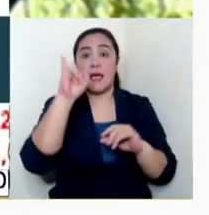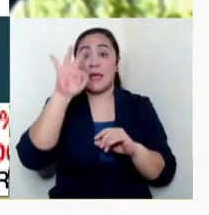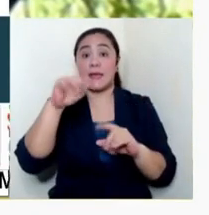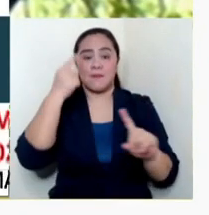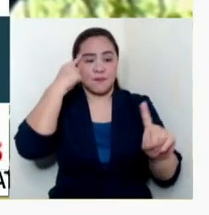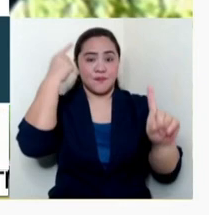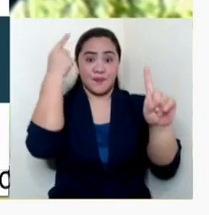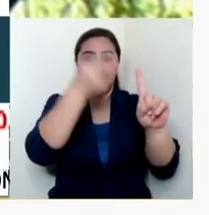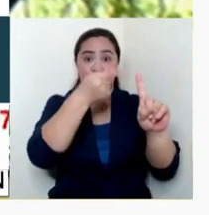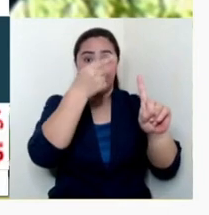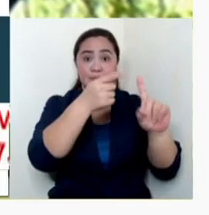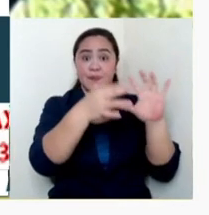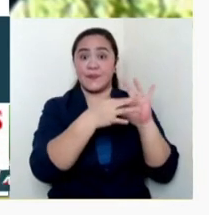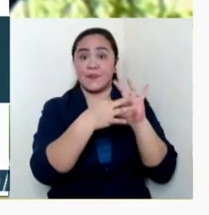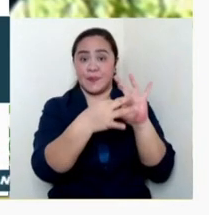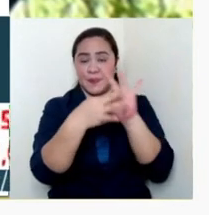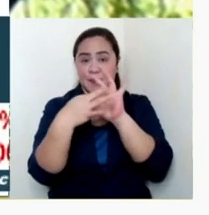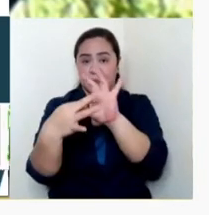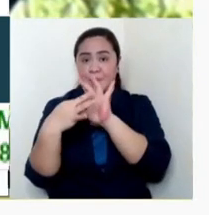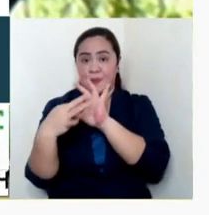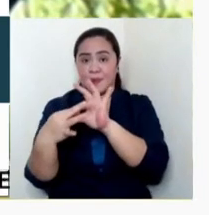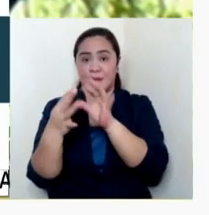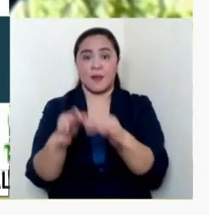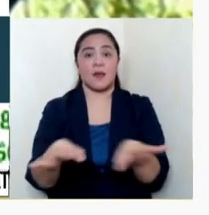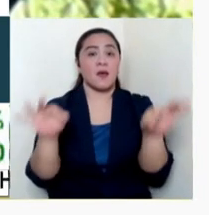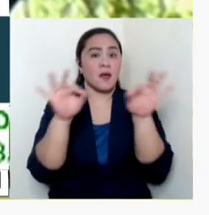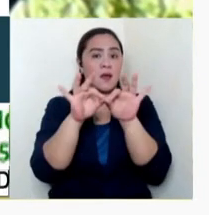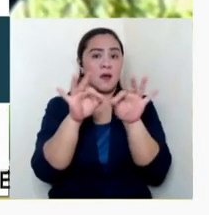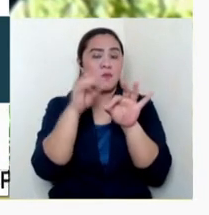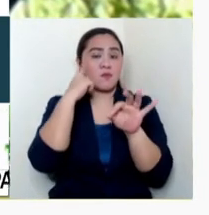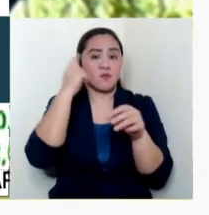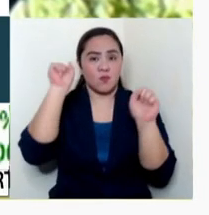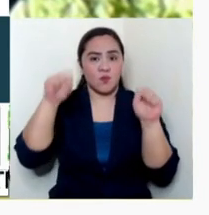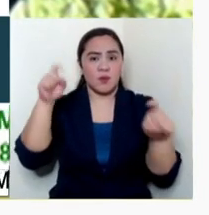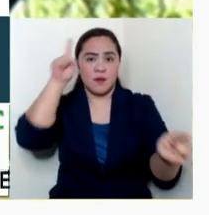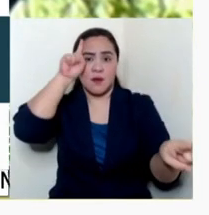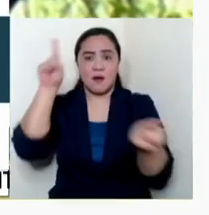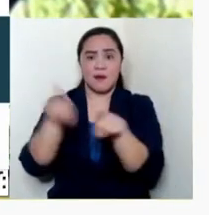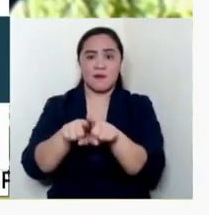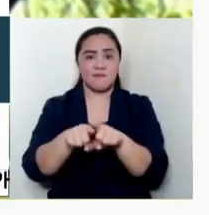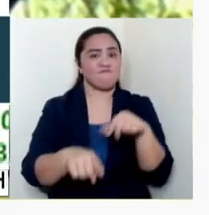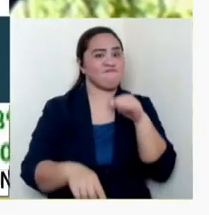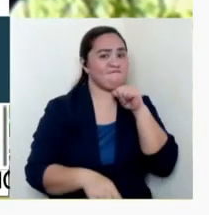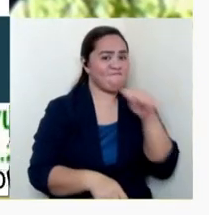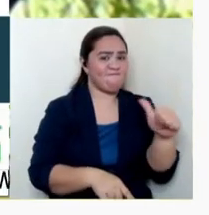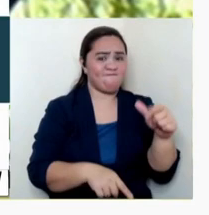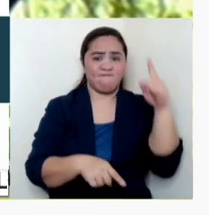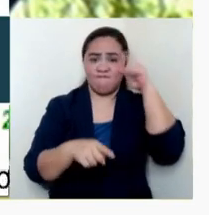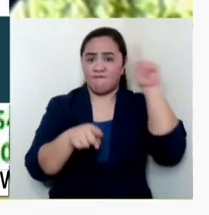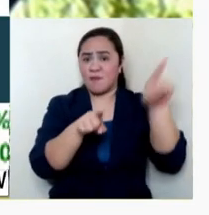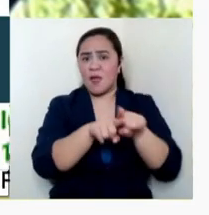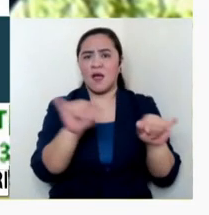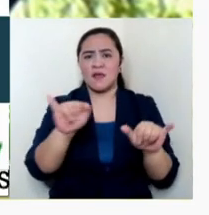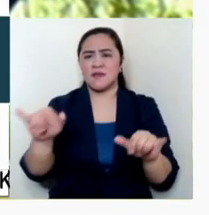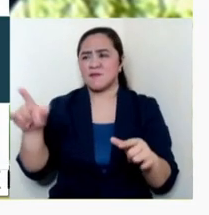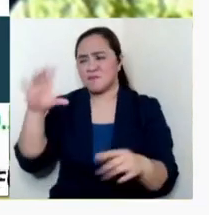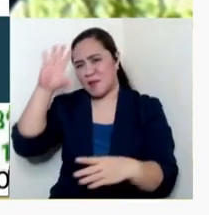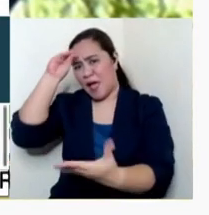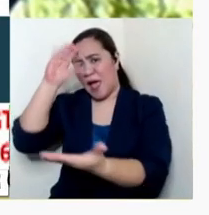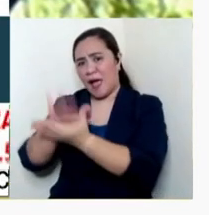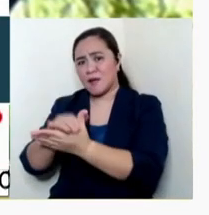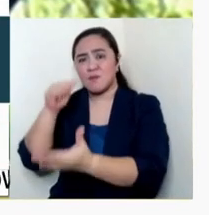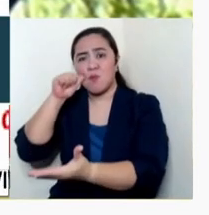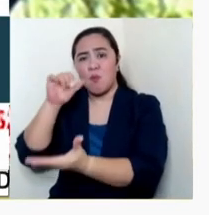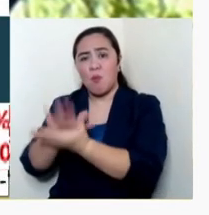work together, and you can also agree to disagree. That happens between husbands and wives, and that happens